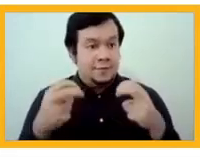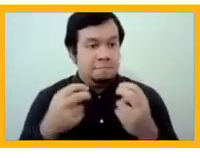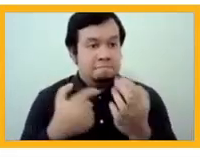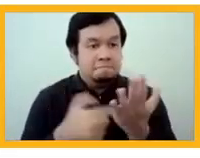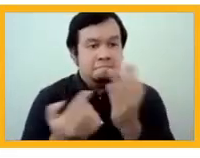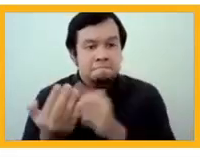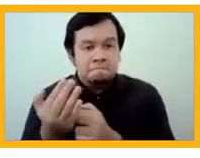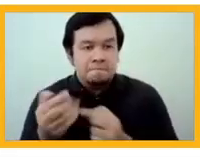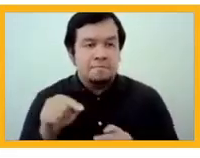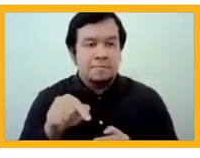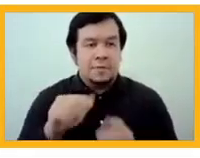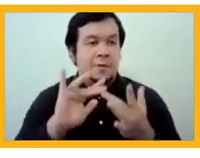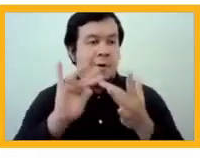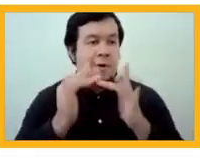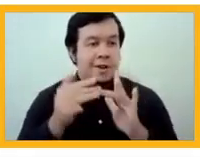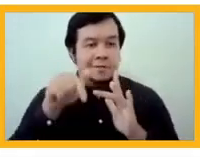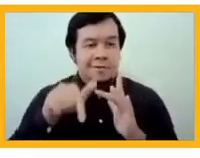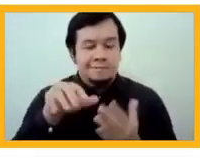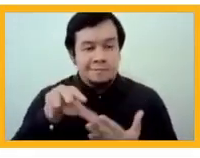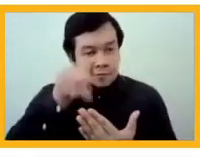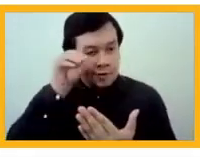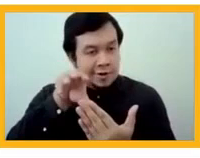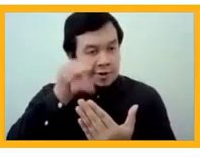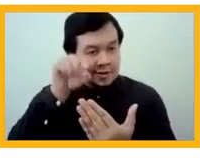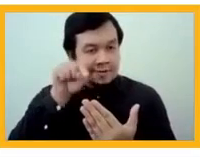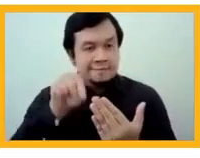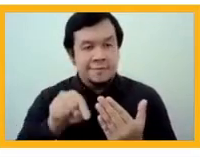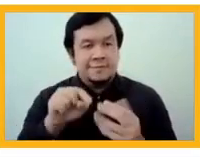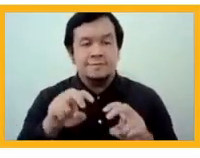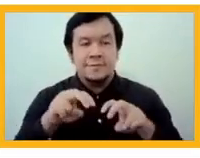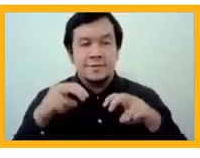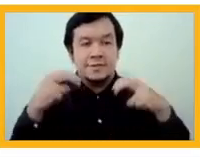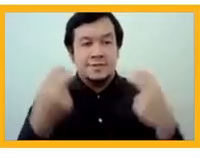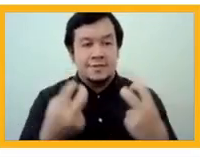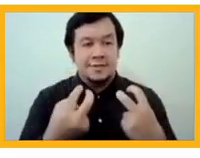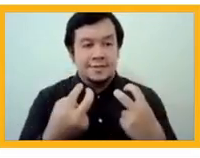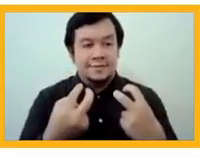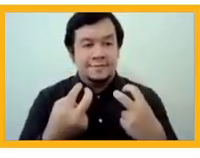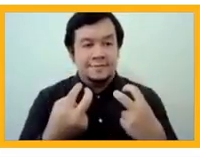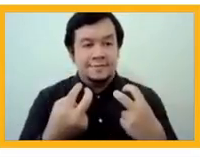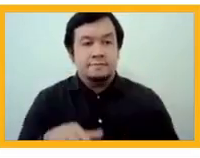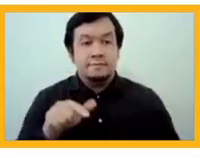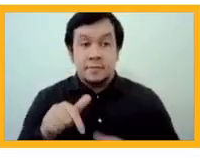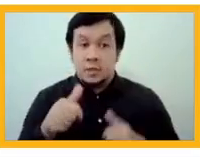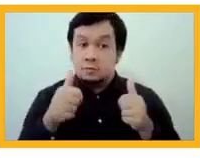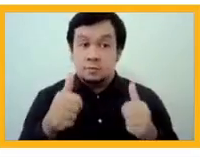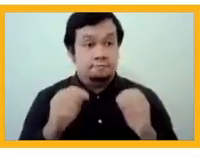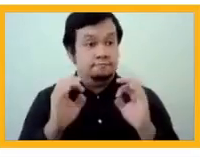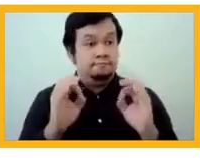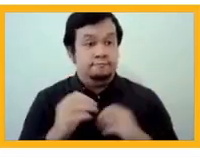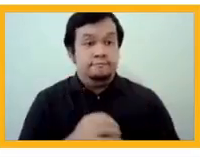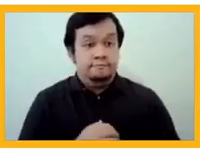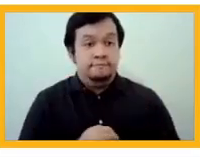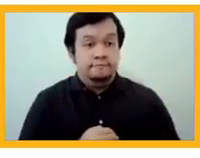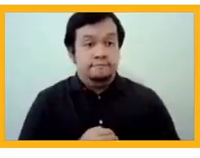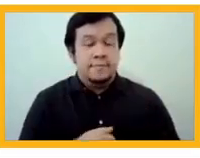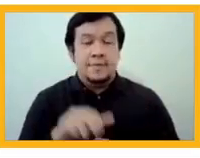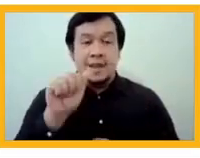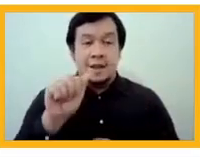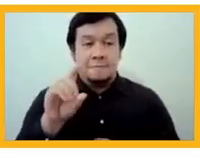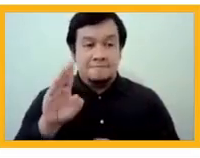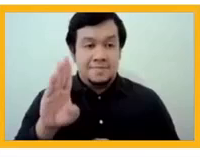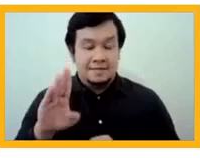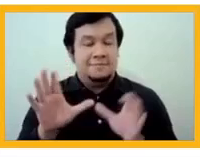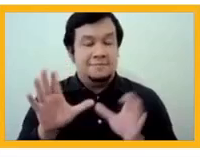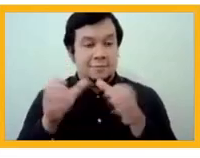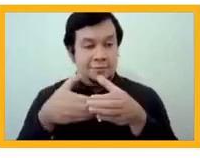amazing experts assembled here by the ADB team. And after a short break, we're going to have our first innovation marketplace focused